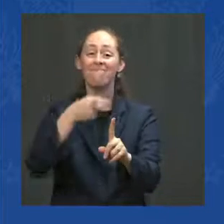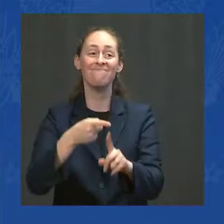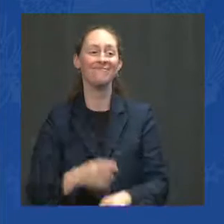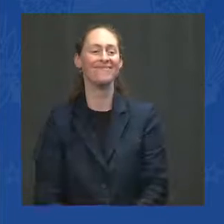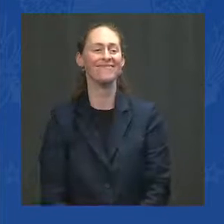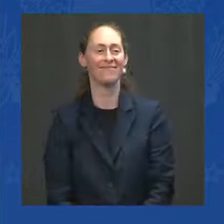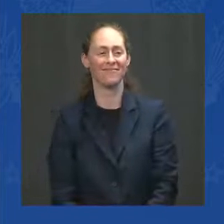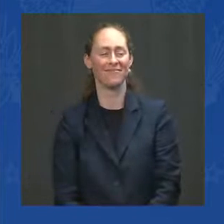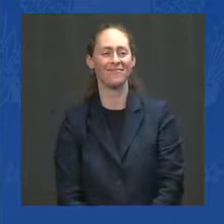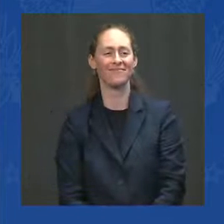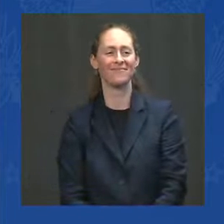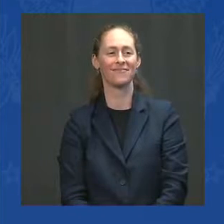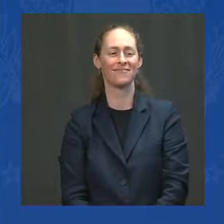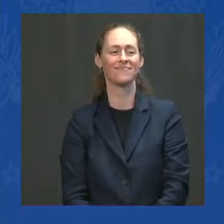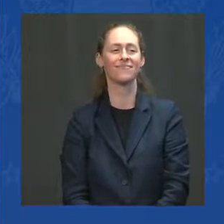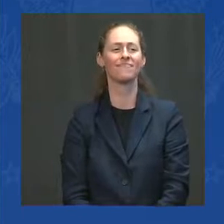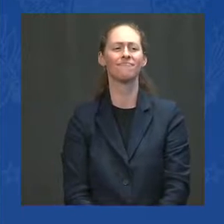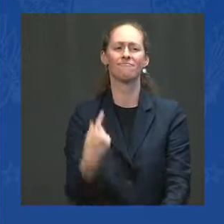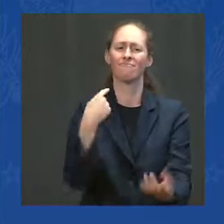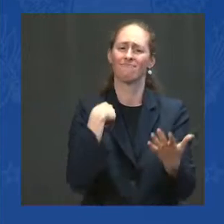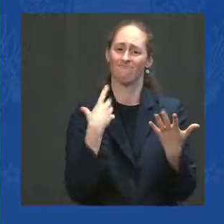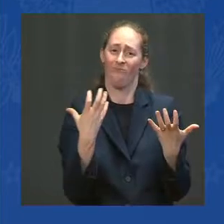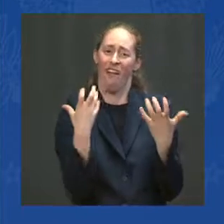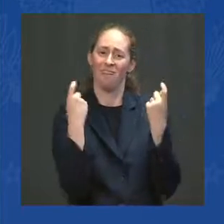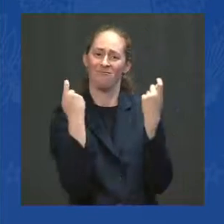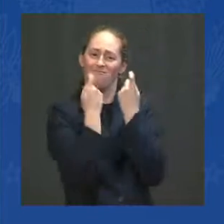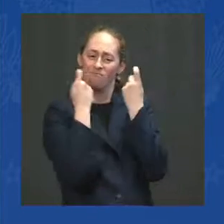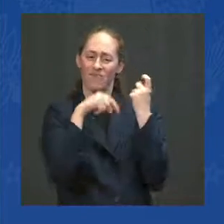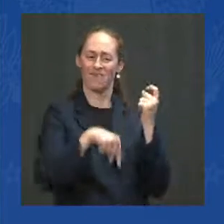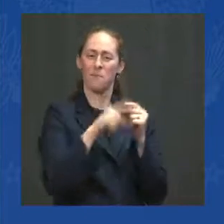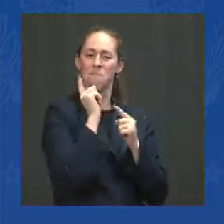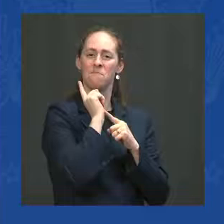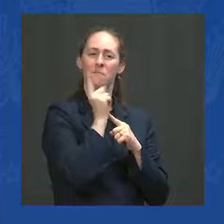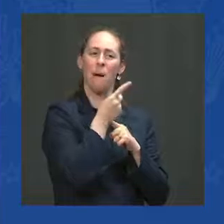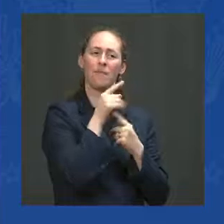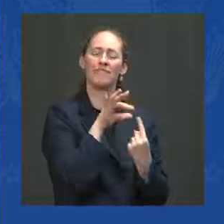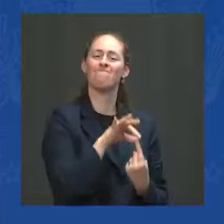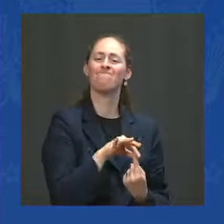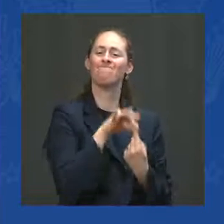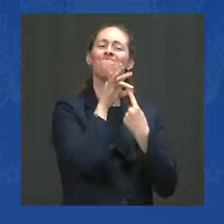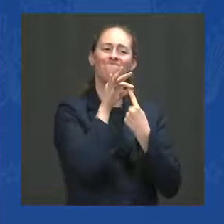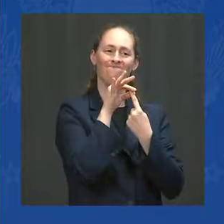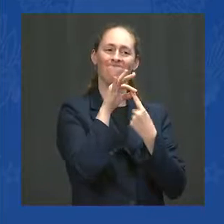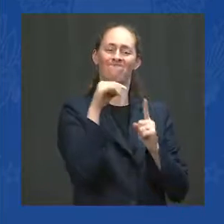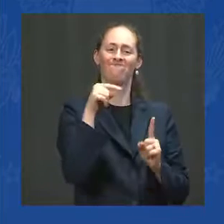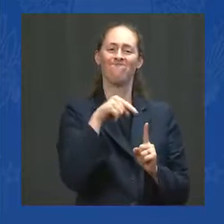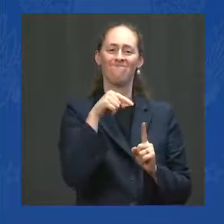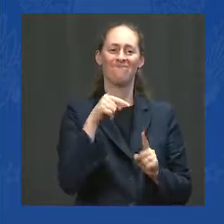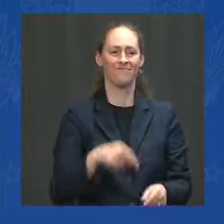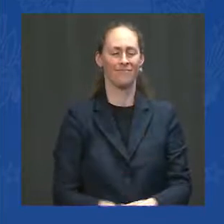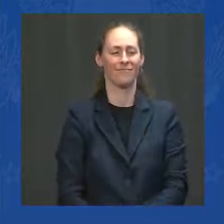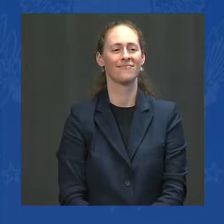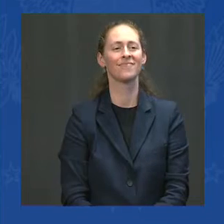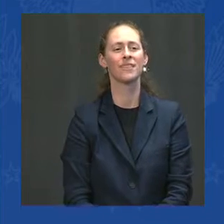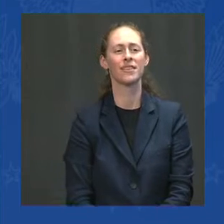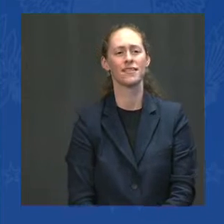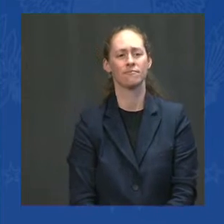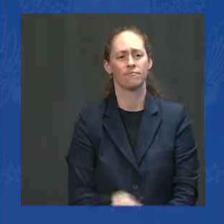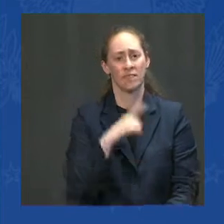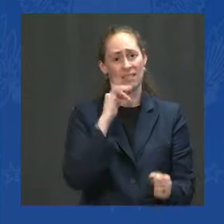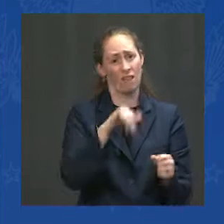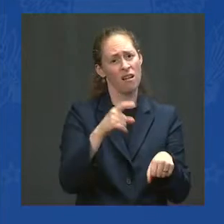this significant milestone on the road toward making what we all know are long overdue, much